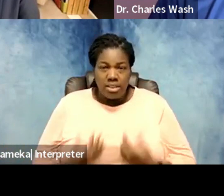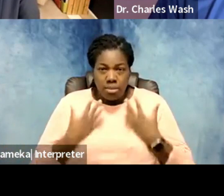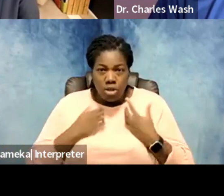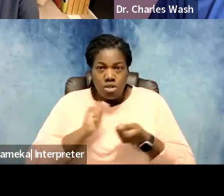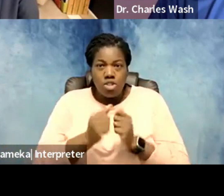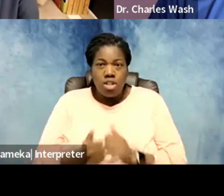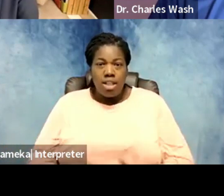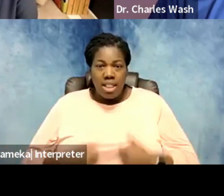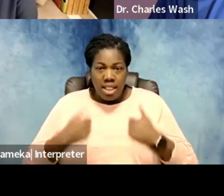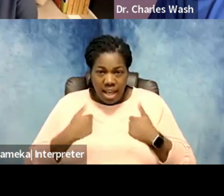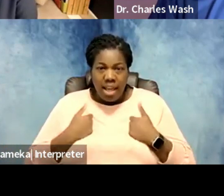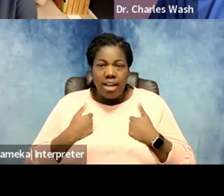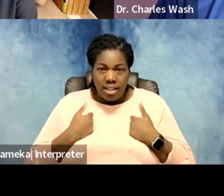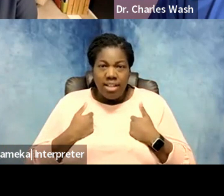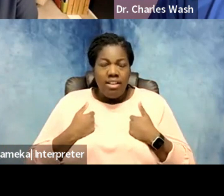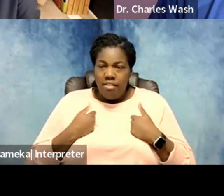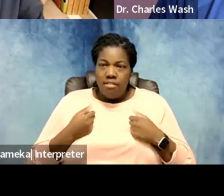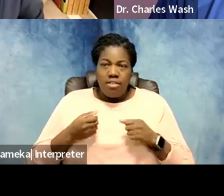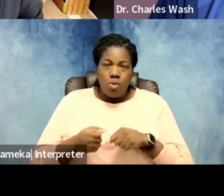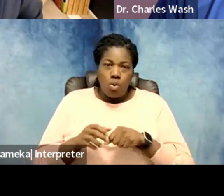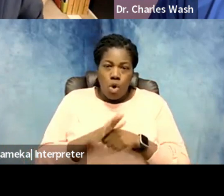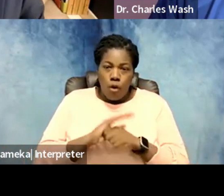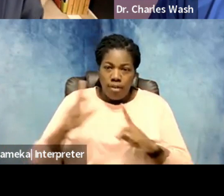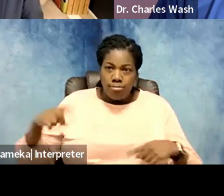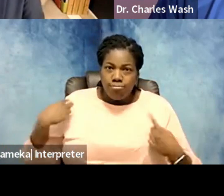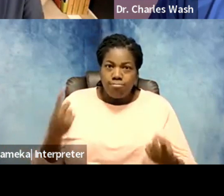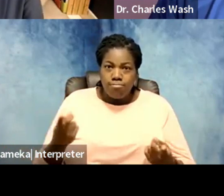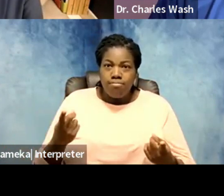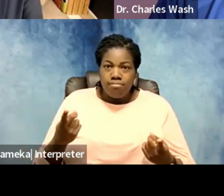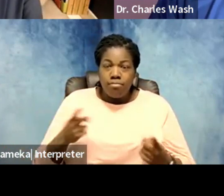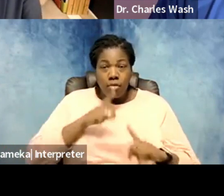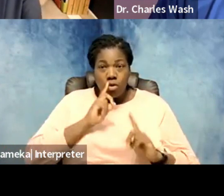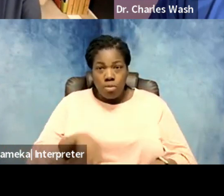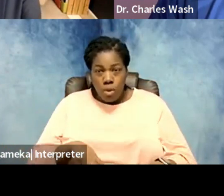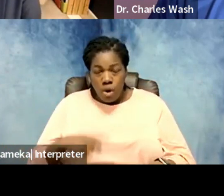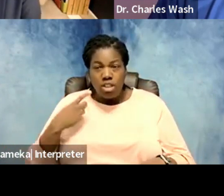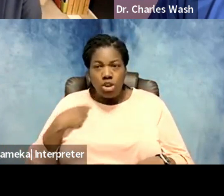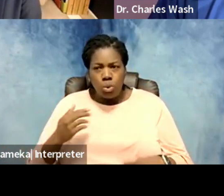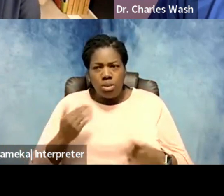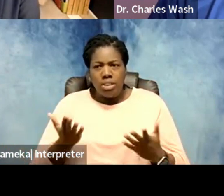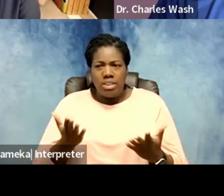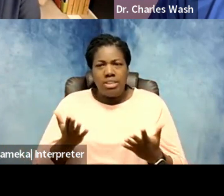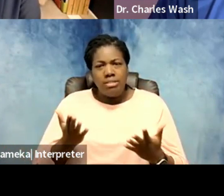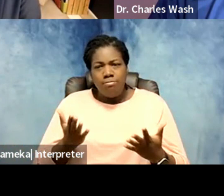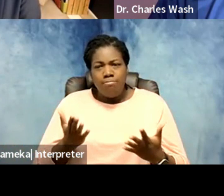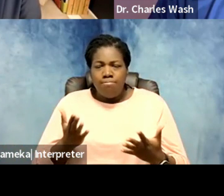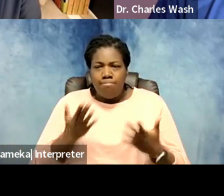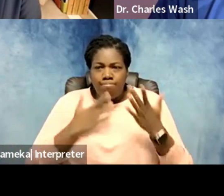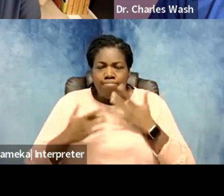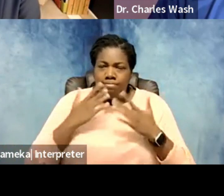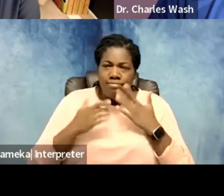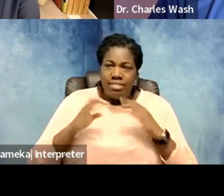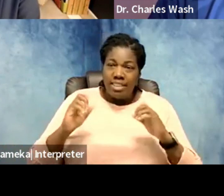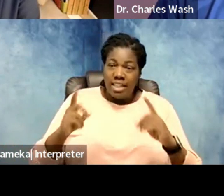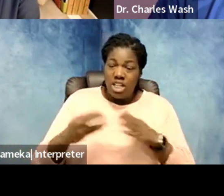transform lives throughout the pandemic. In response to the growing disparities in education, Stephen created and now leads